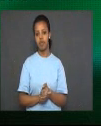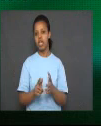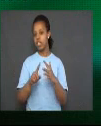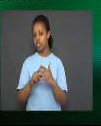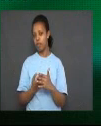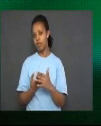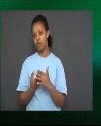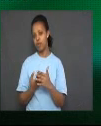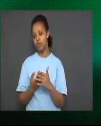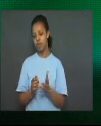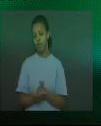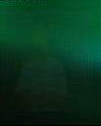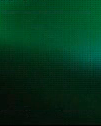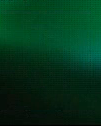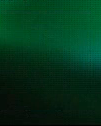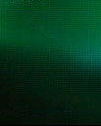Begin.